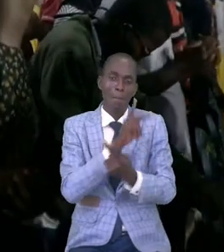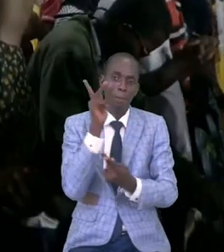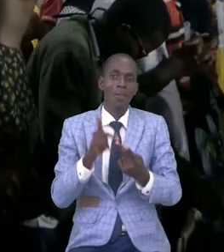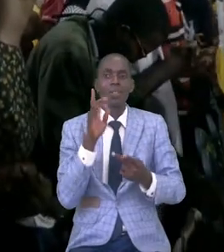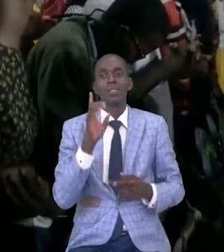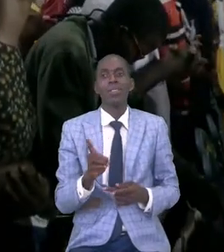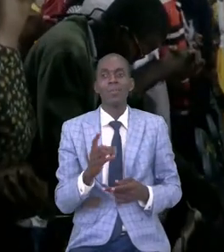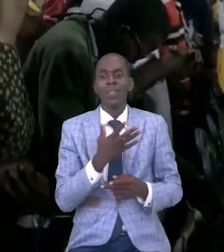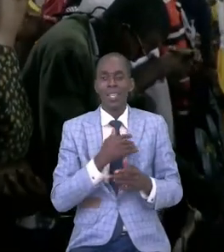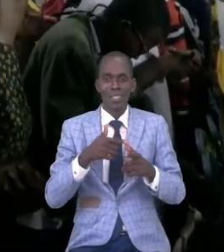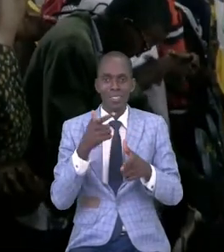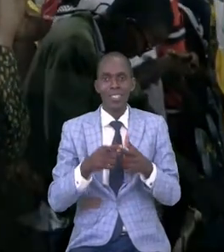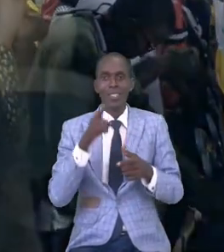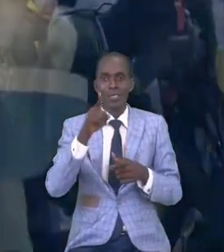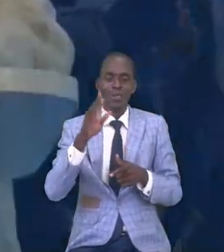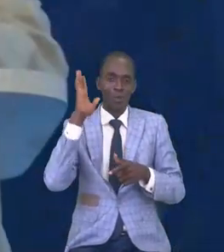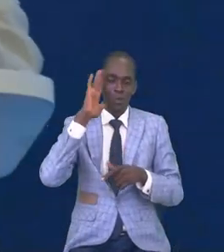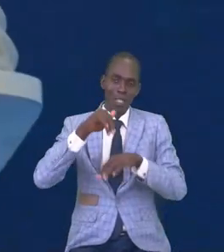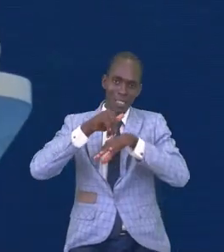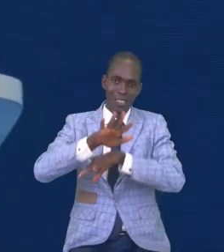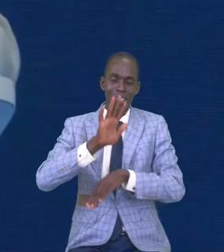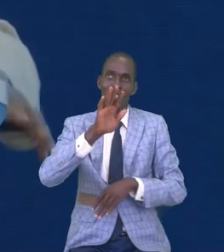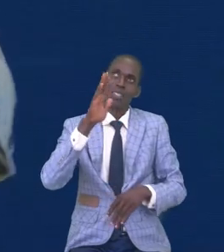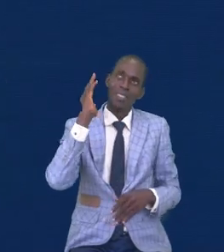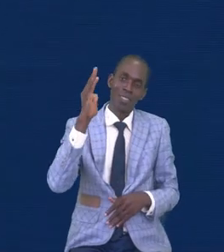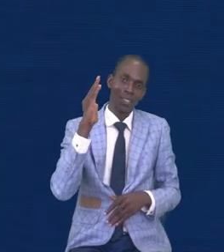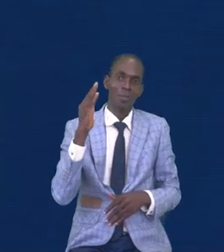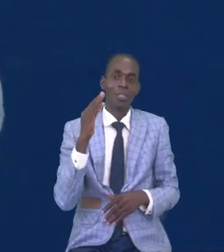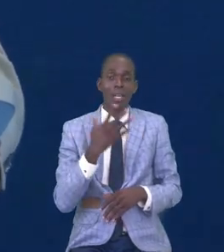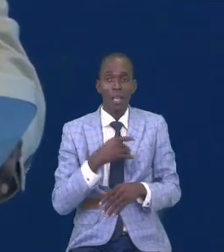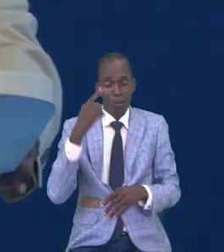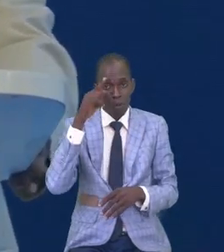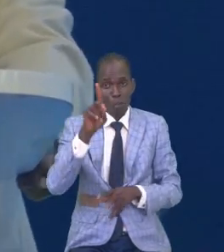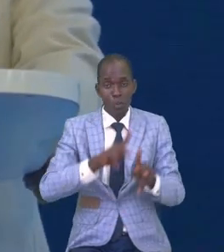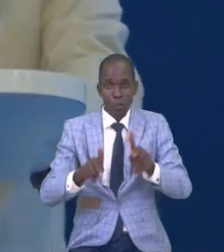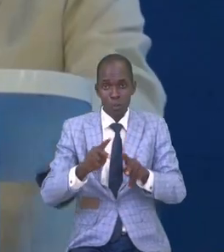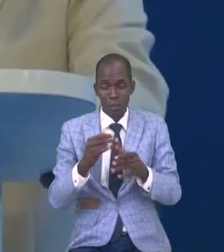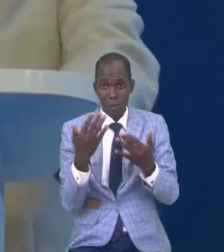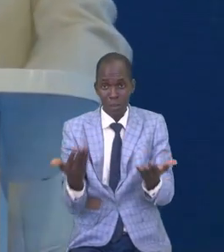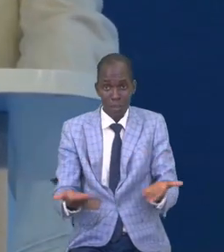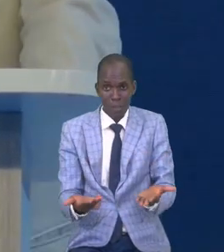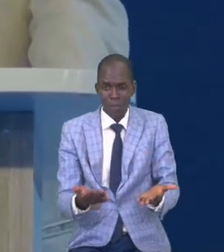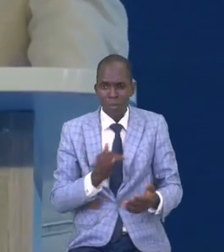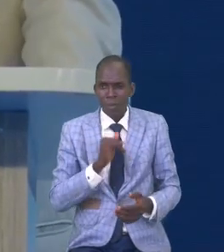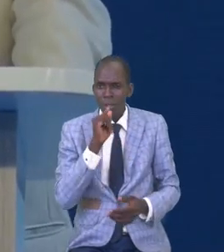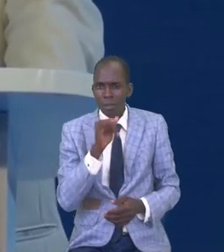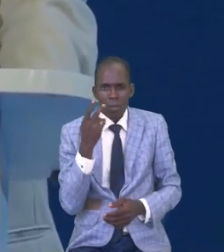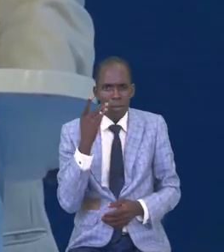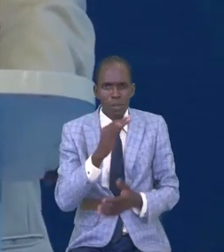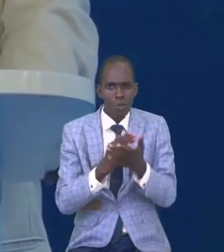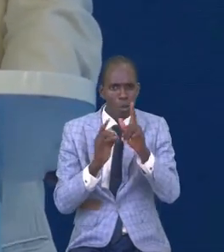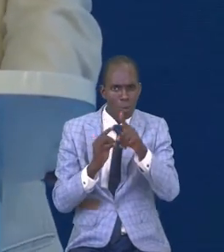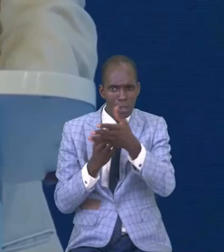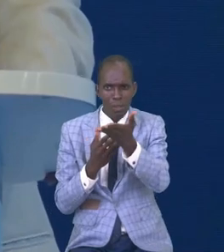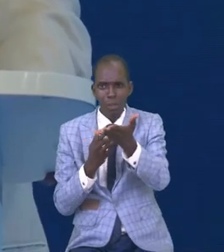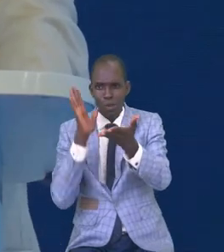that your testimony to us, and those who are here, I'm looking at somebody there, you will have